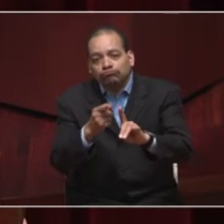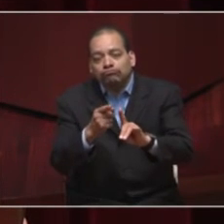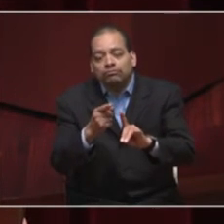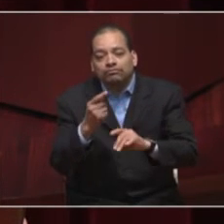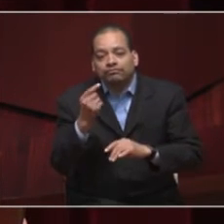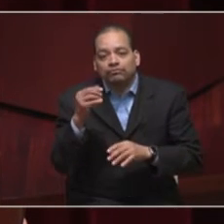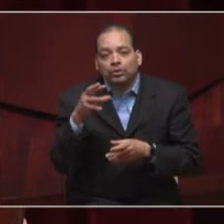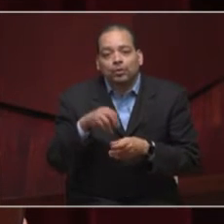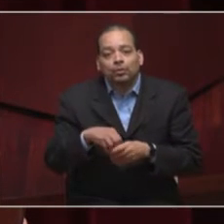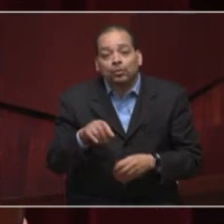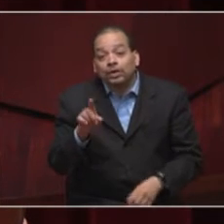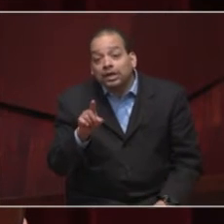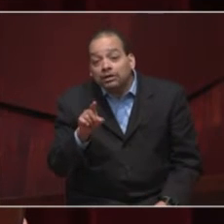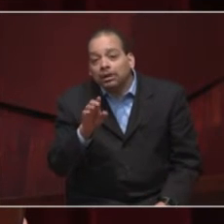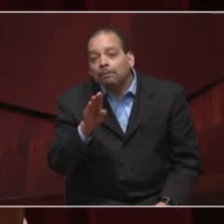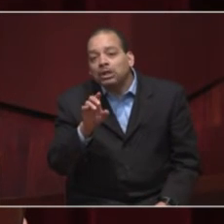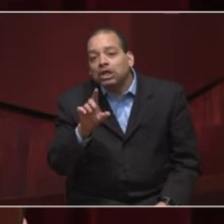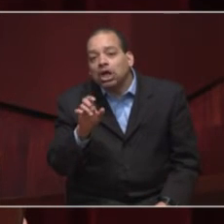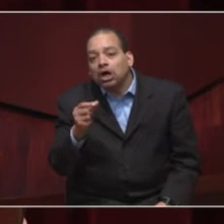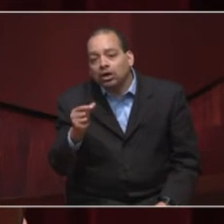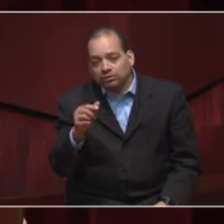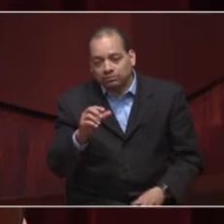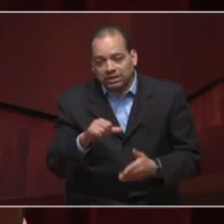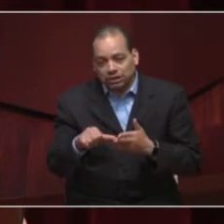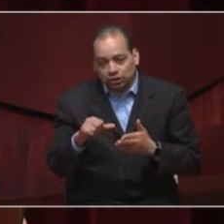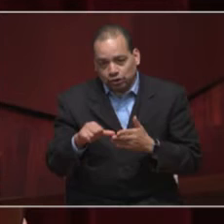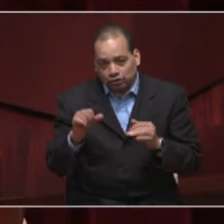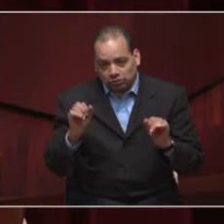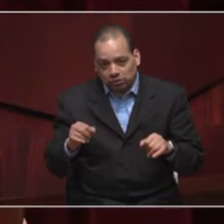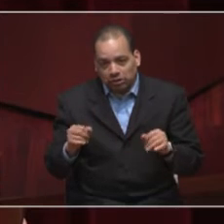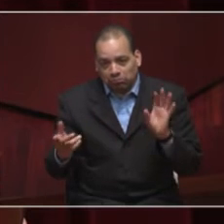access to it, in addition to OPM.